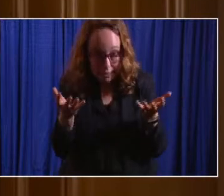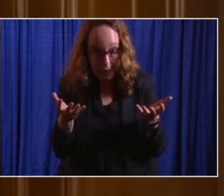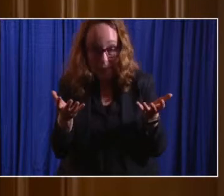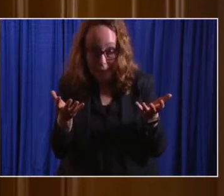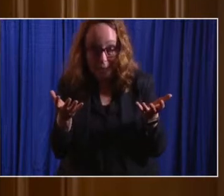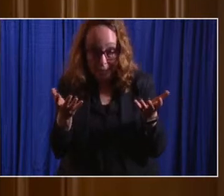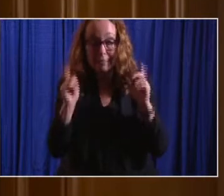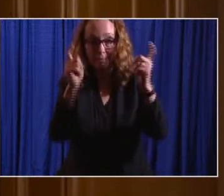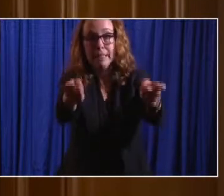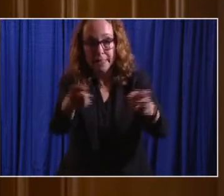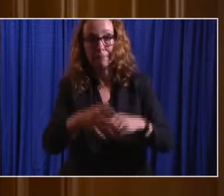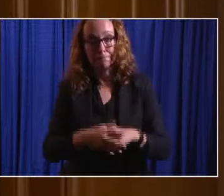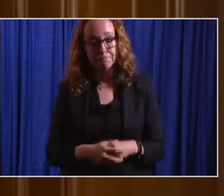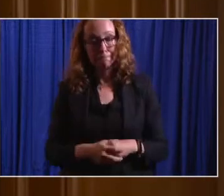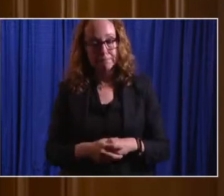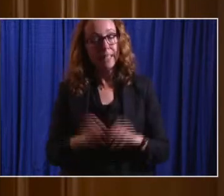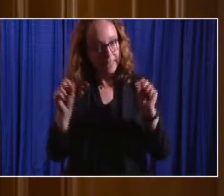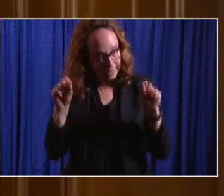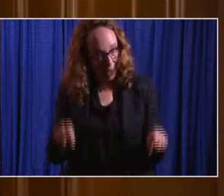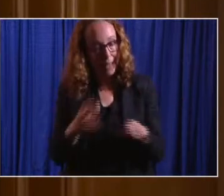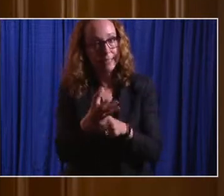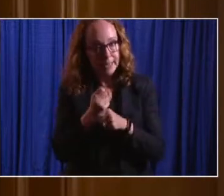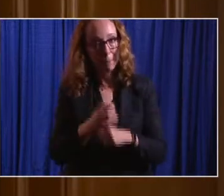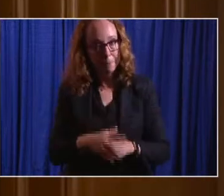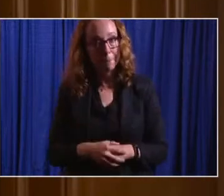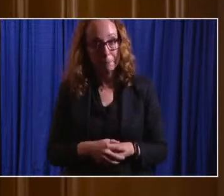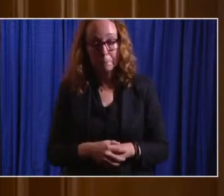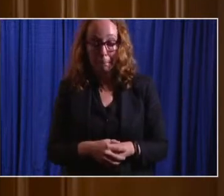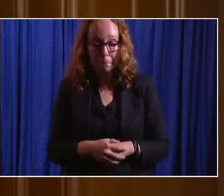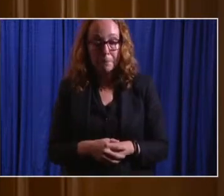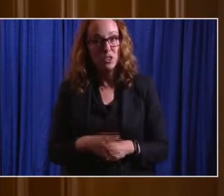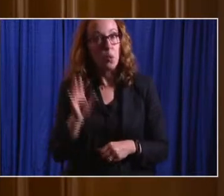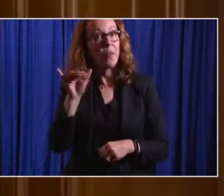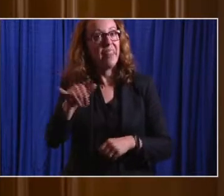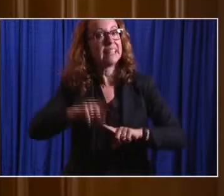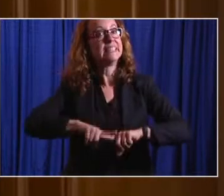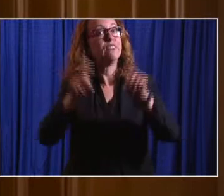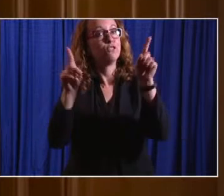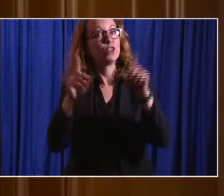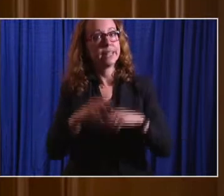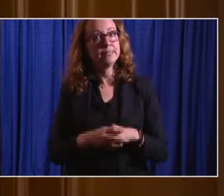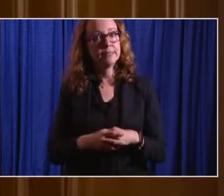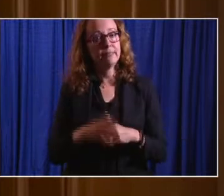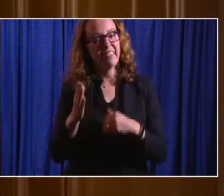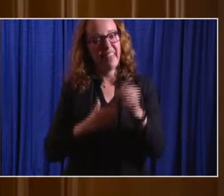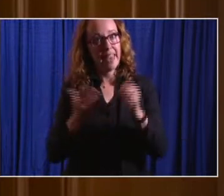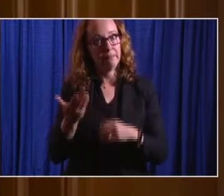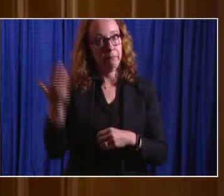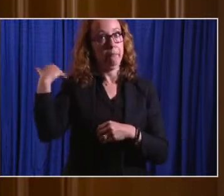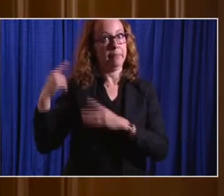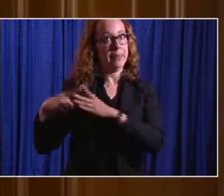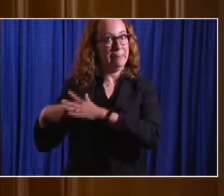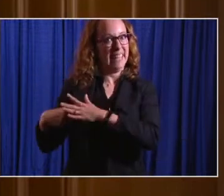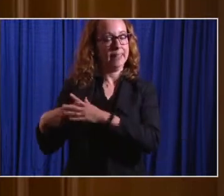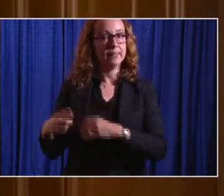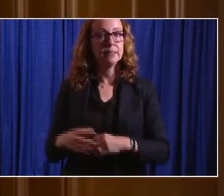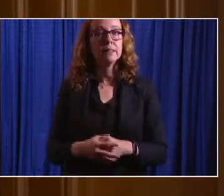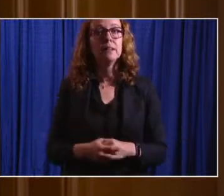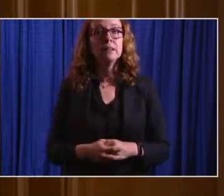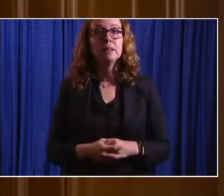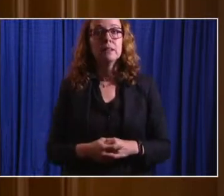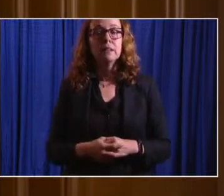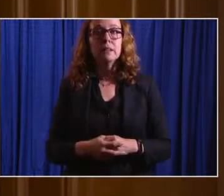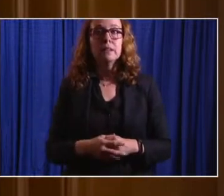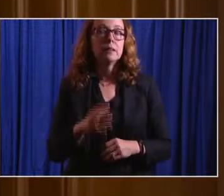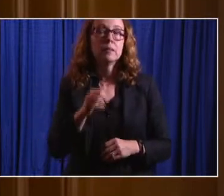give it to them. Let's get it out to them. And that's kind of been the change that you've seen. But we are not, you